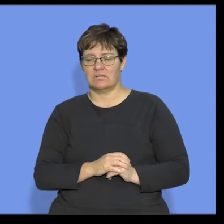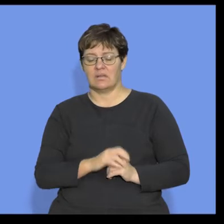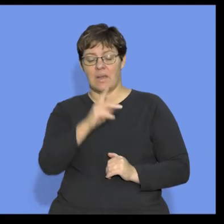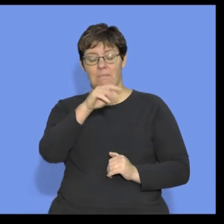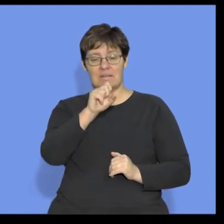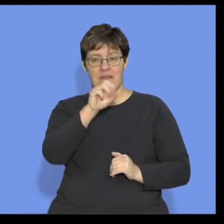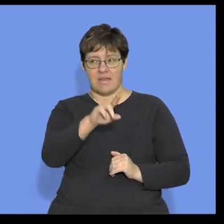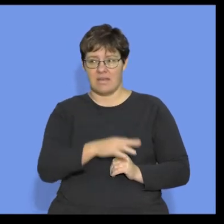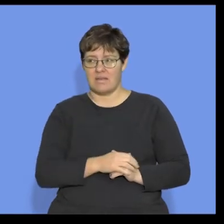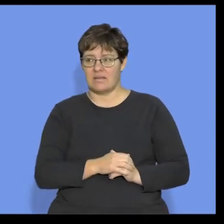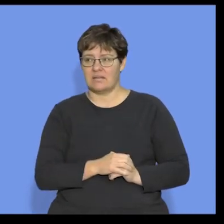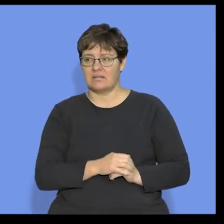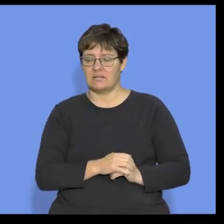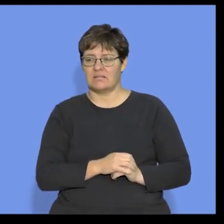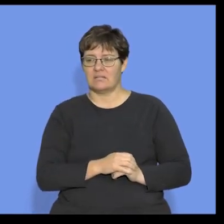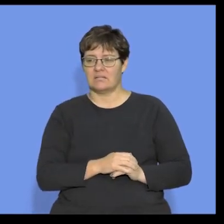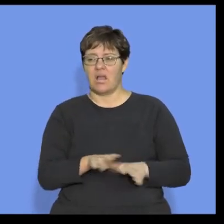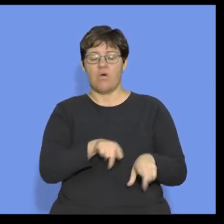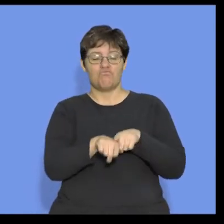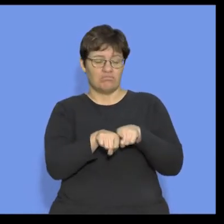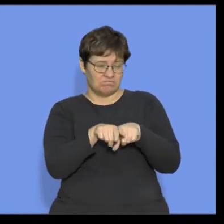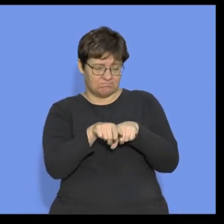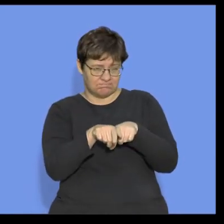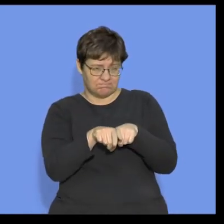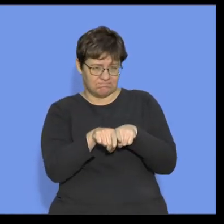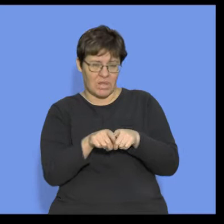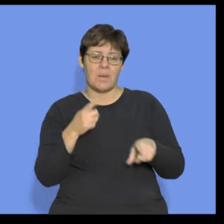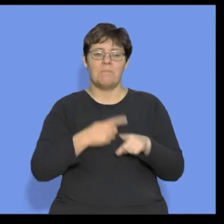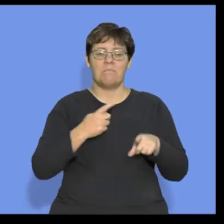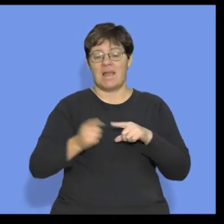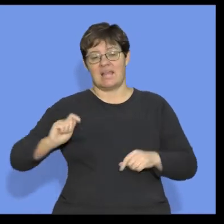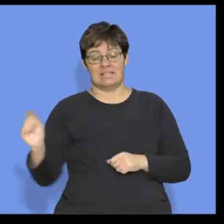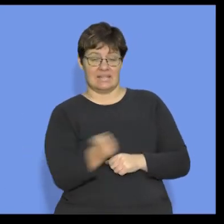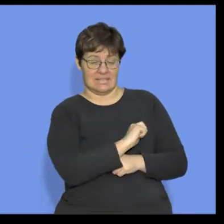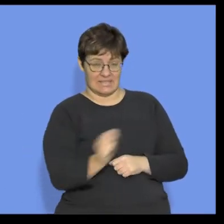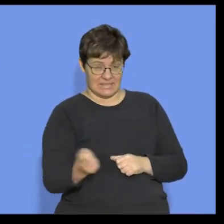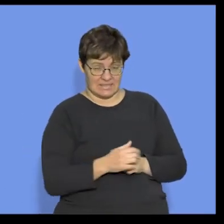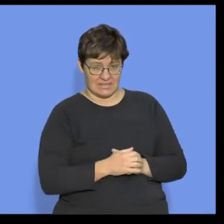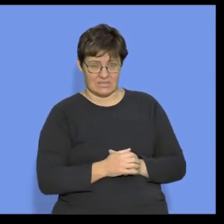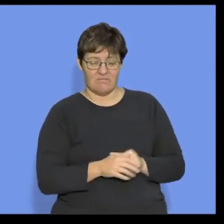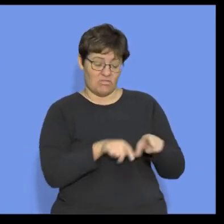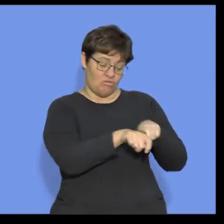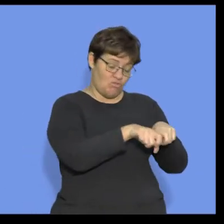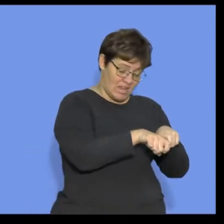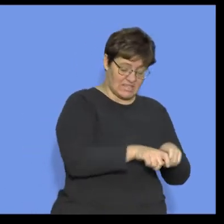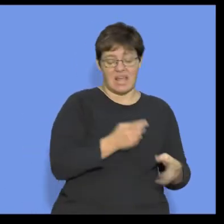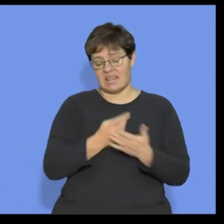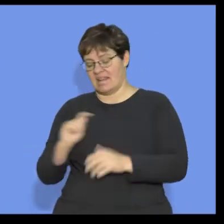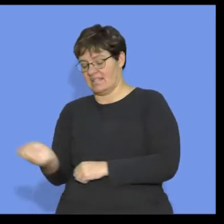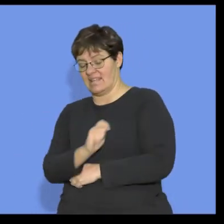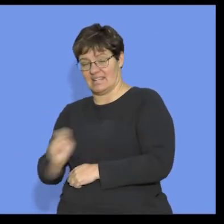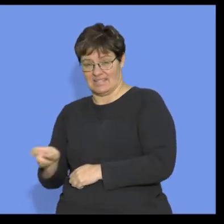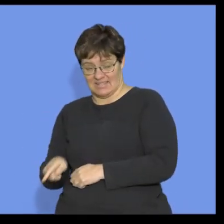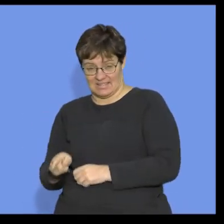Peter, they run a race and play a tennis match. So they run a race and play a tennis